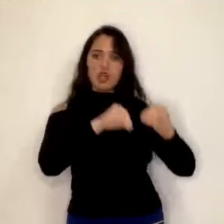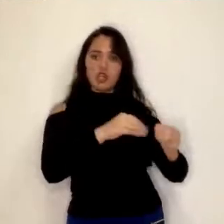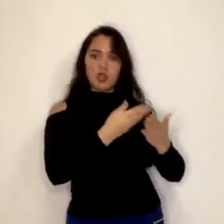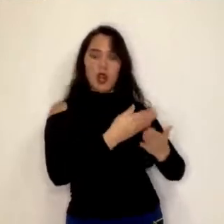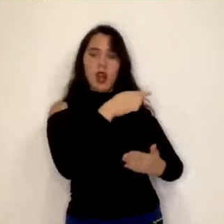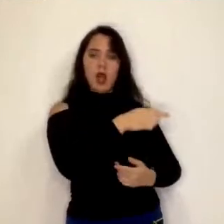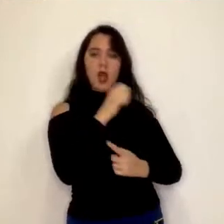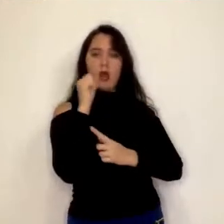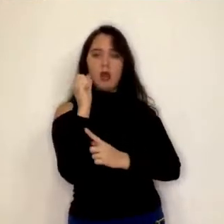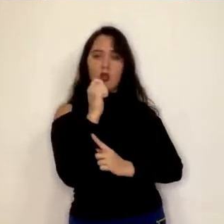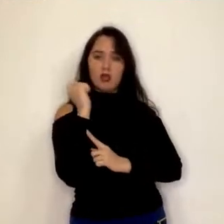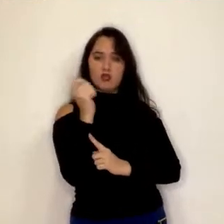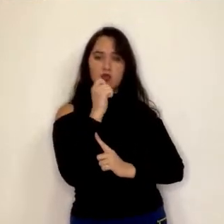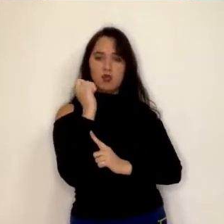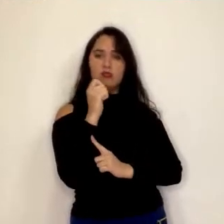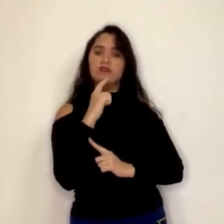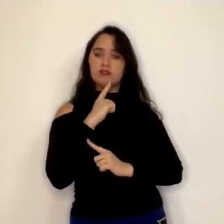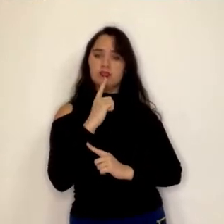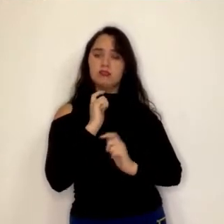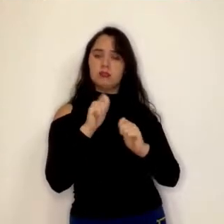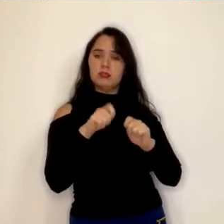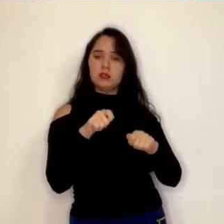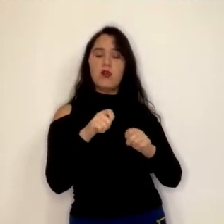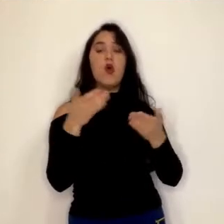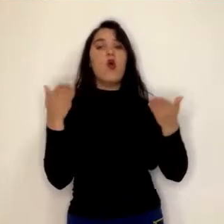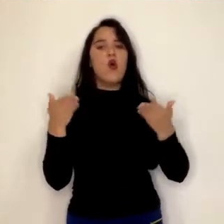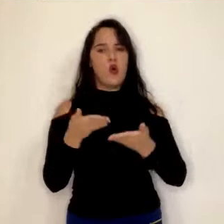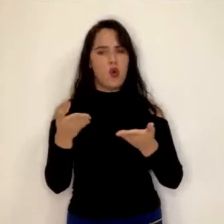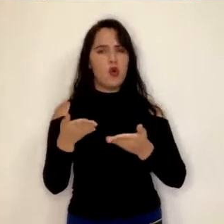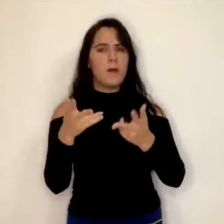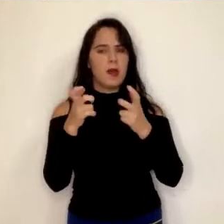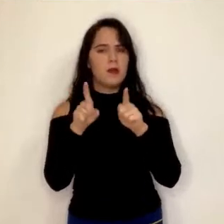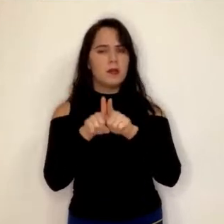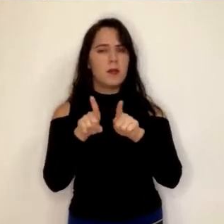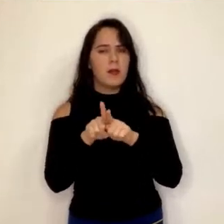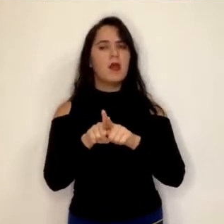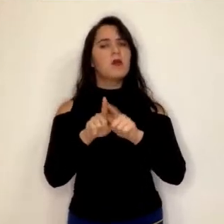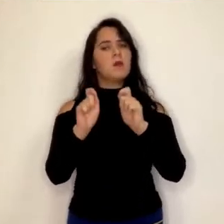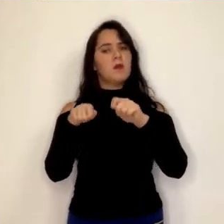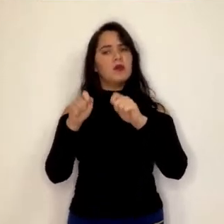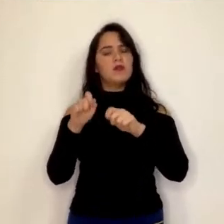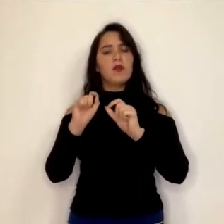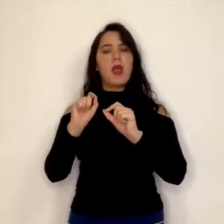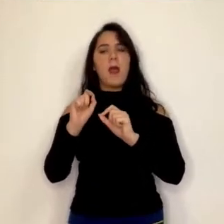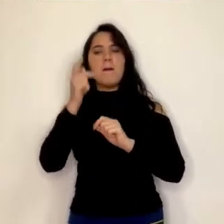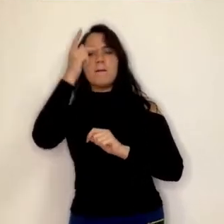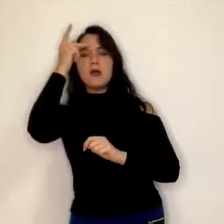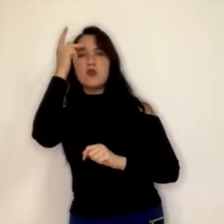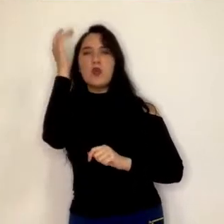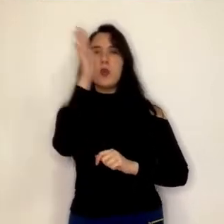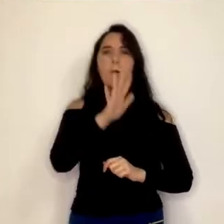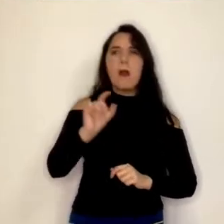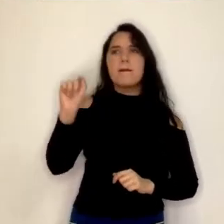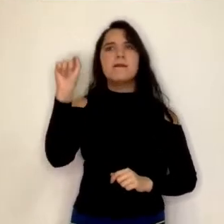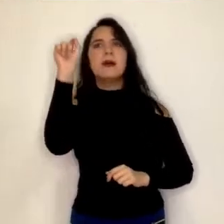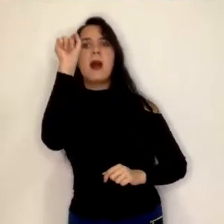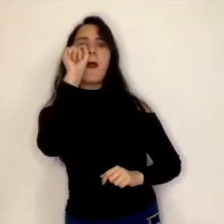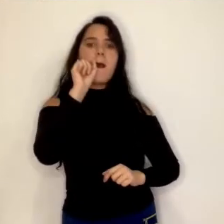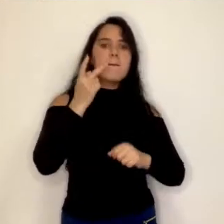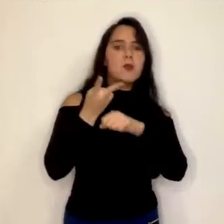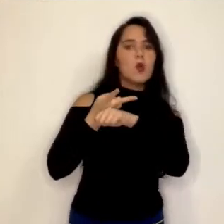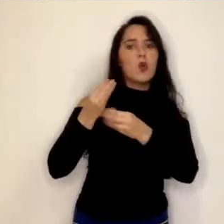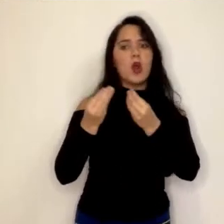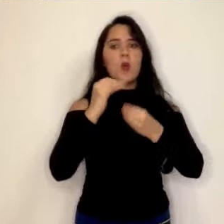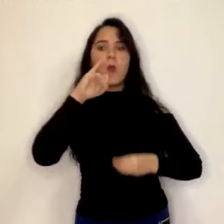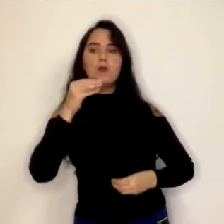versa. And many people now use territorial mobility in order to move across the country looking for